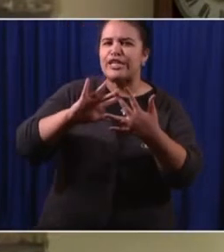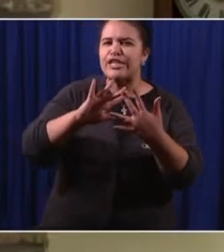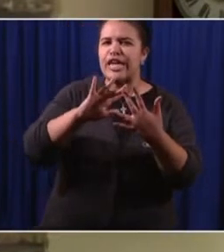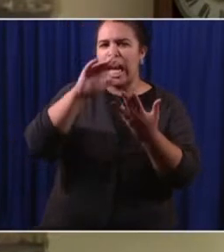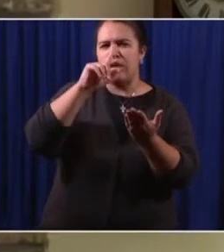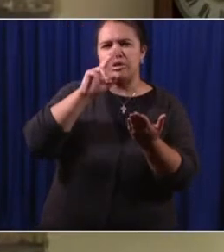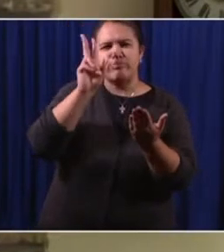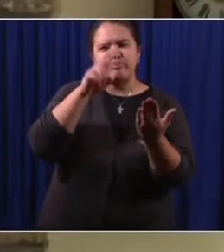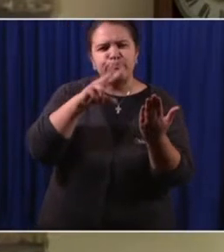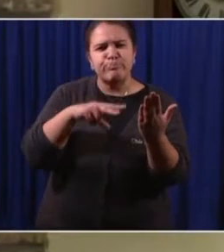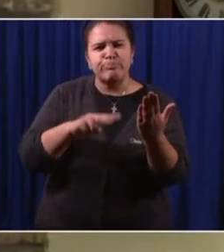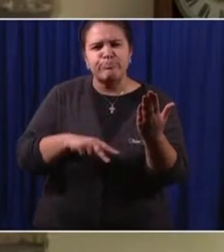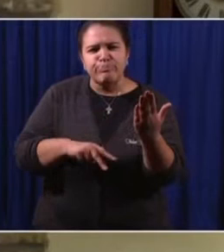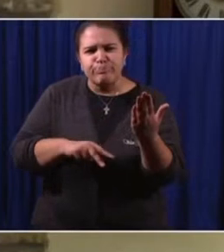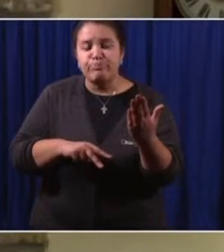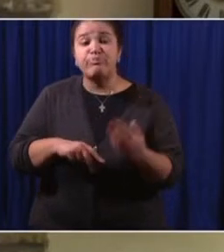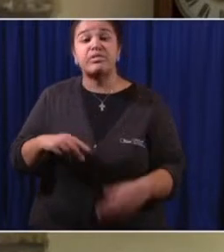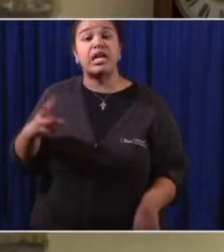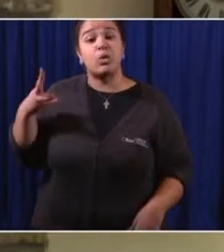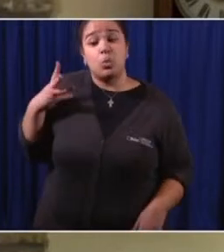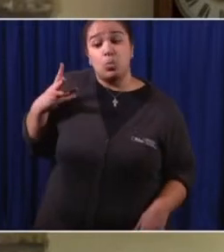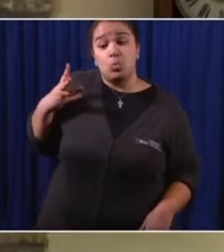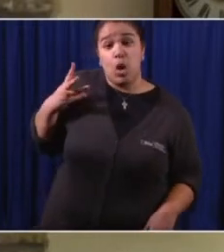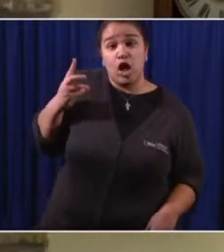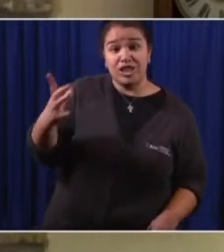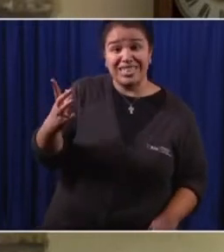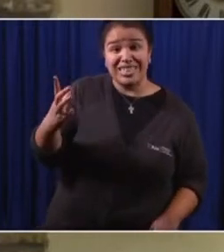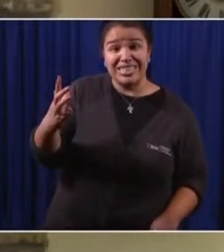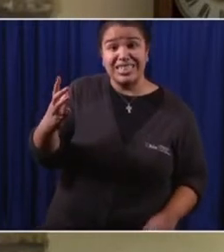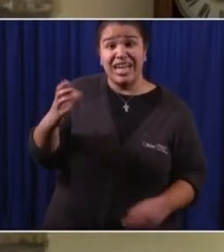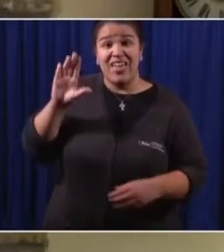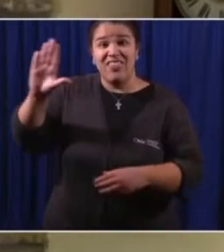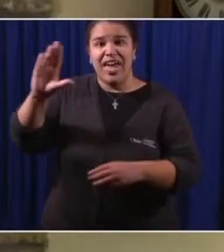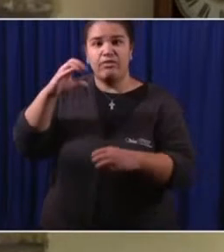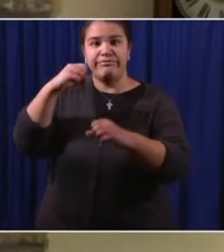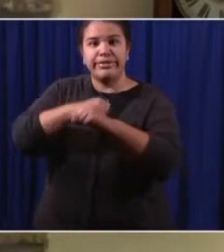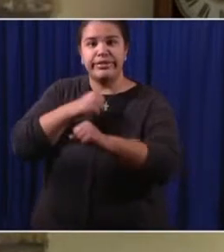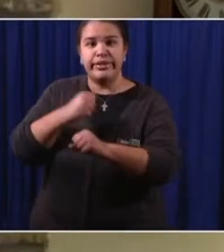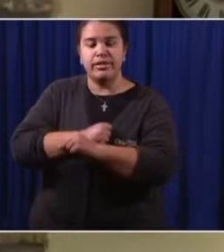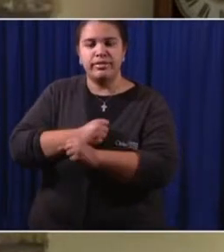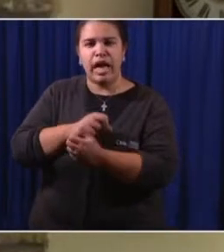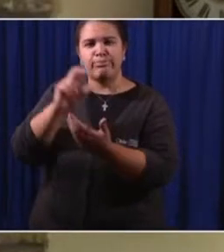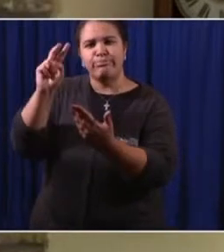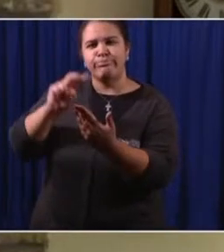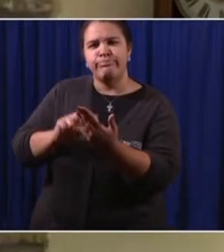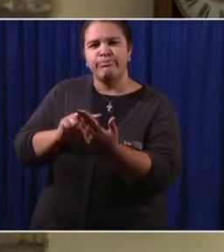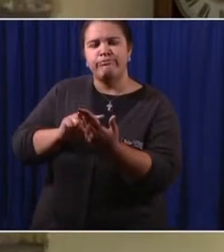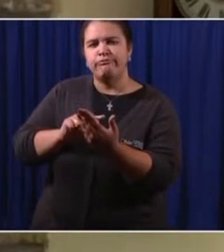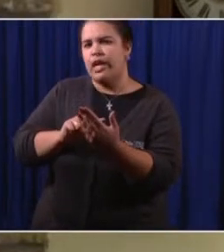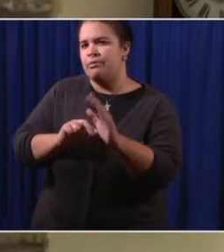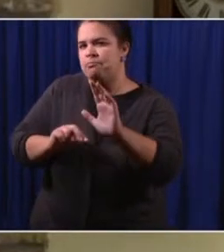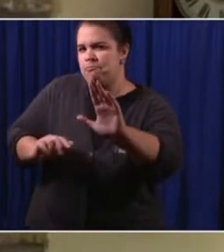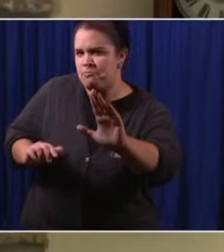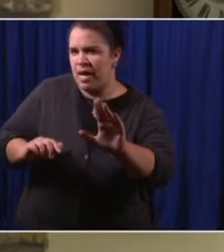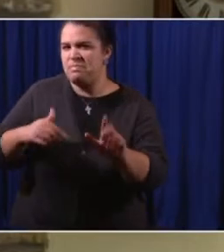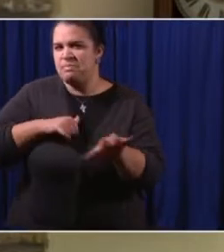out of Washington. All that really means is that when